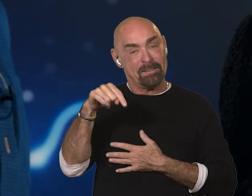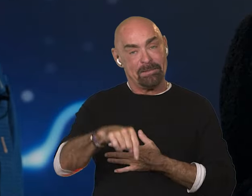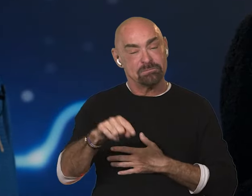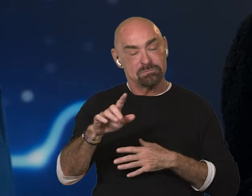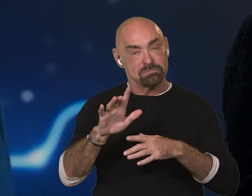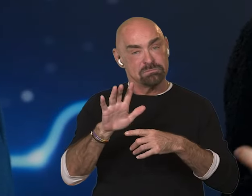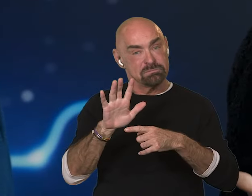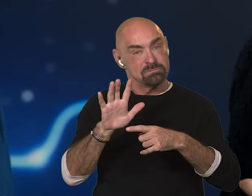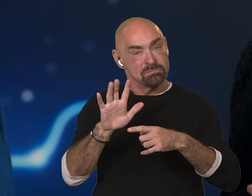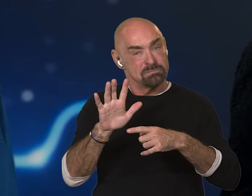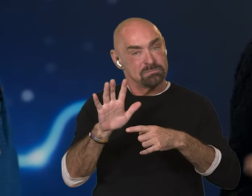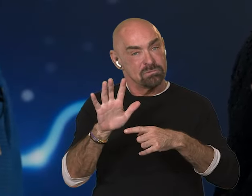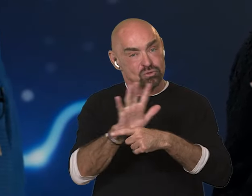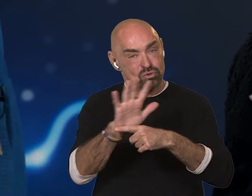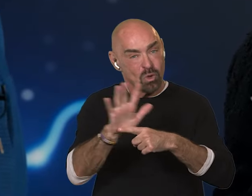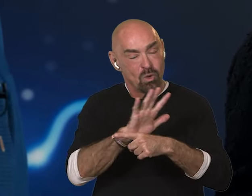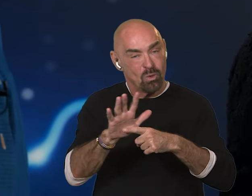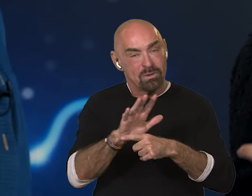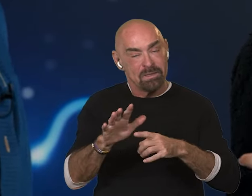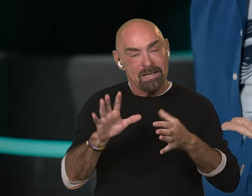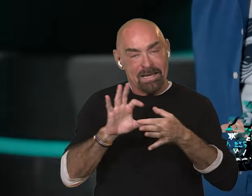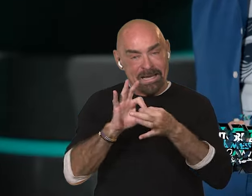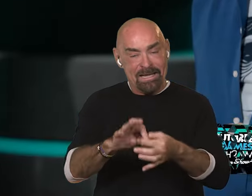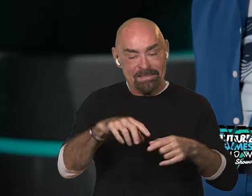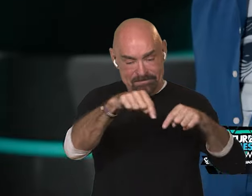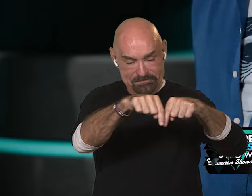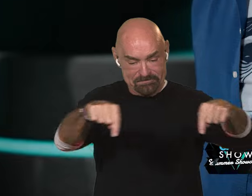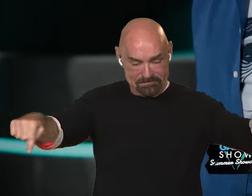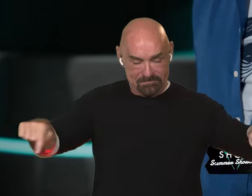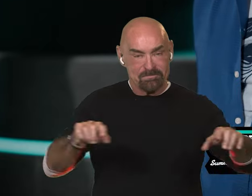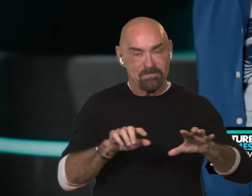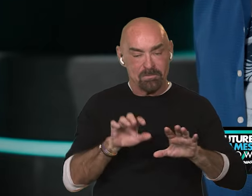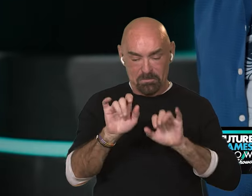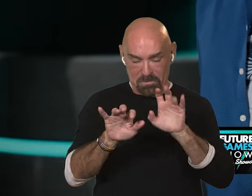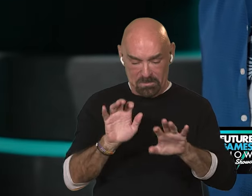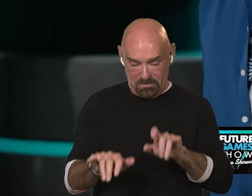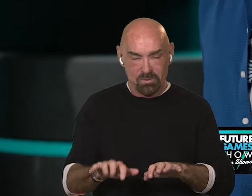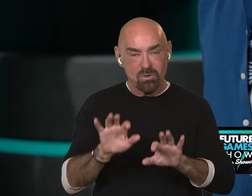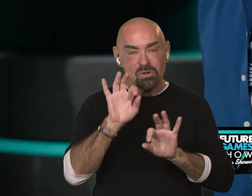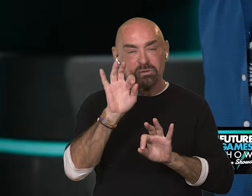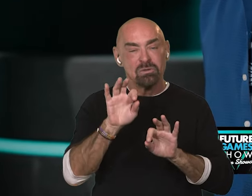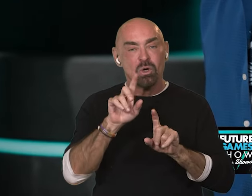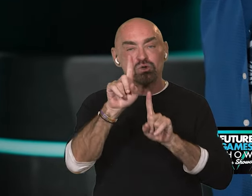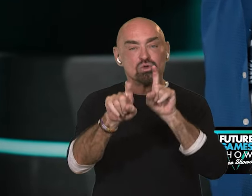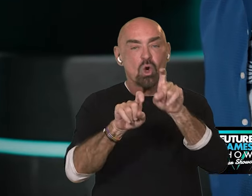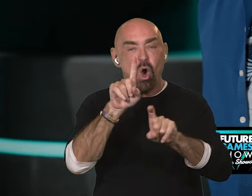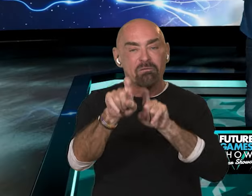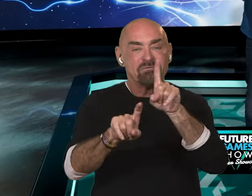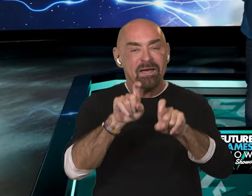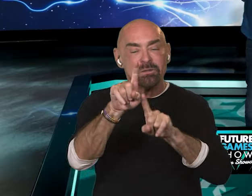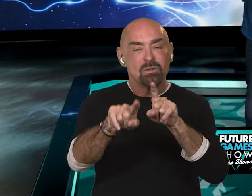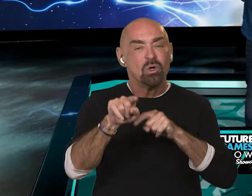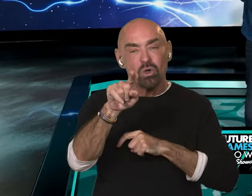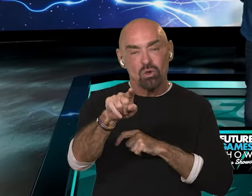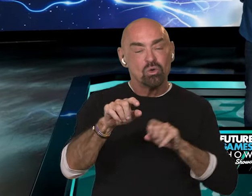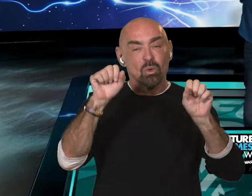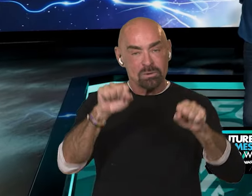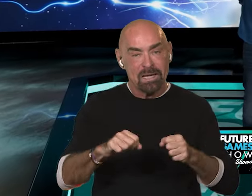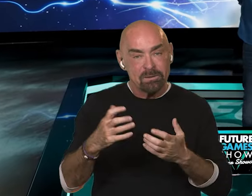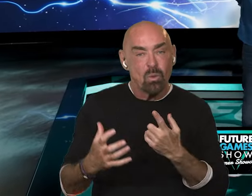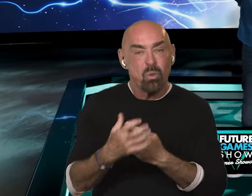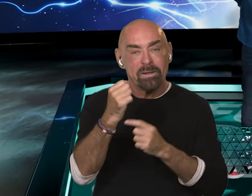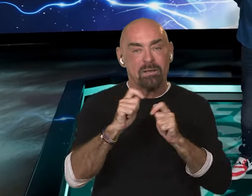way, if you're enjoying the show, you can let us know. Head to the link on screen now and fill in the survey to be in with the chance